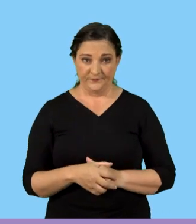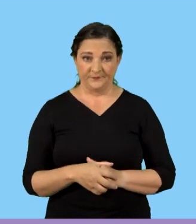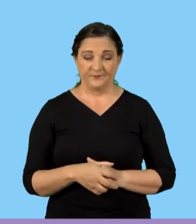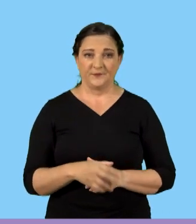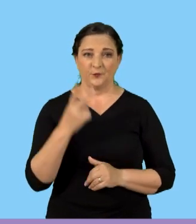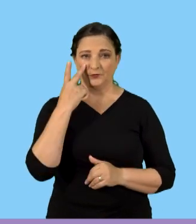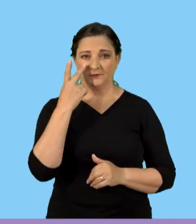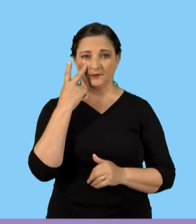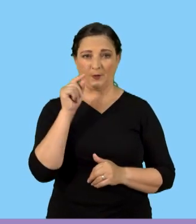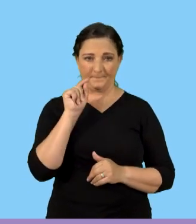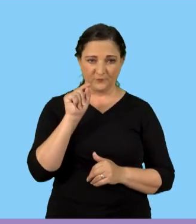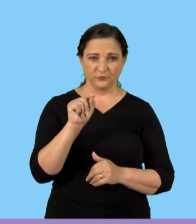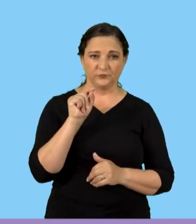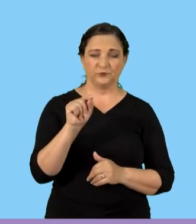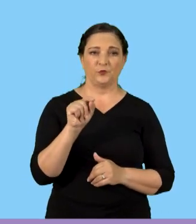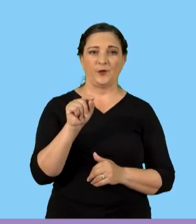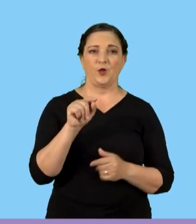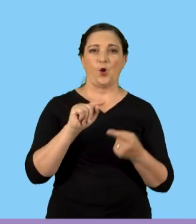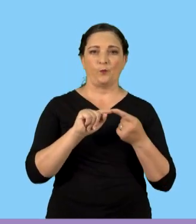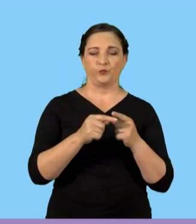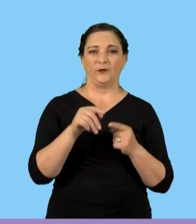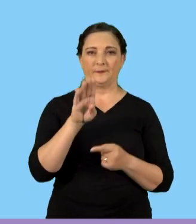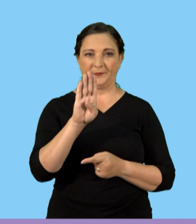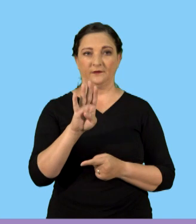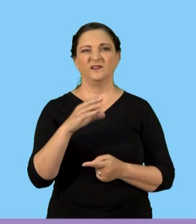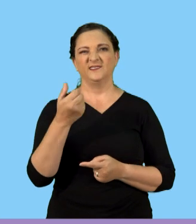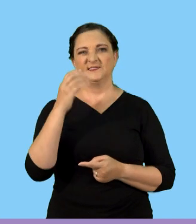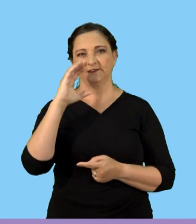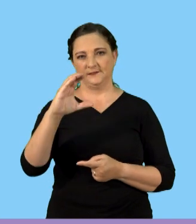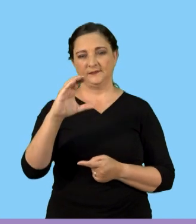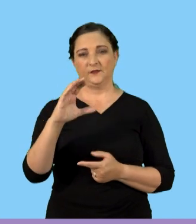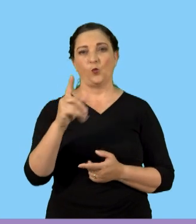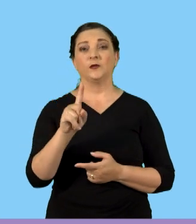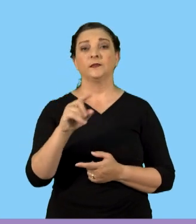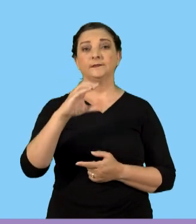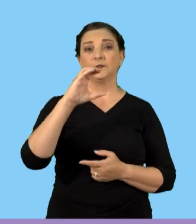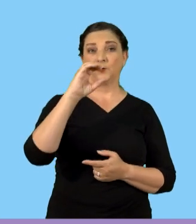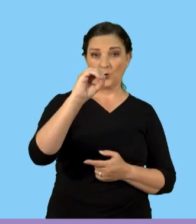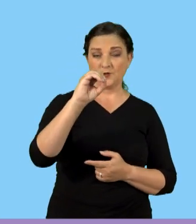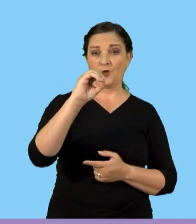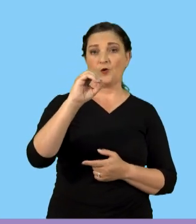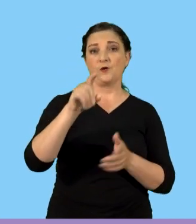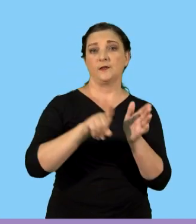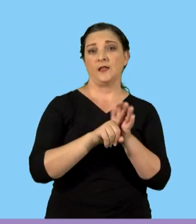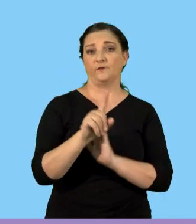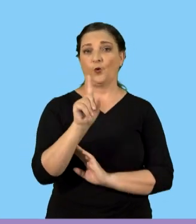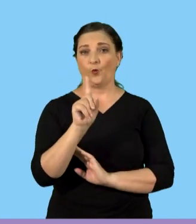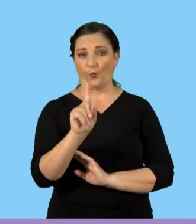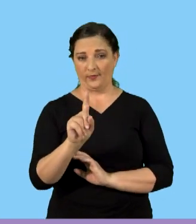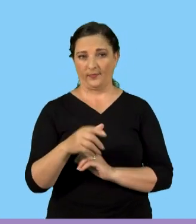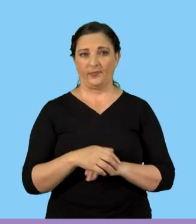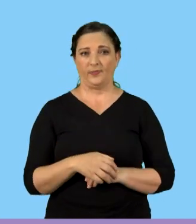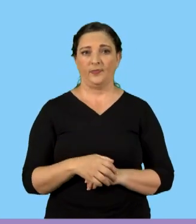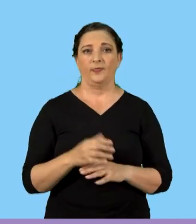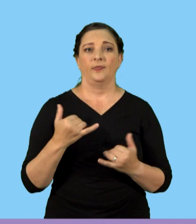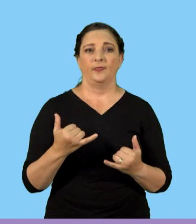going to have a dot there, that is our B point. Let's look at C, that is a 0 and a negative 1. So 0 is right there in